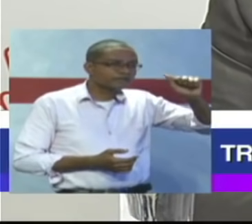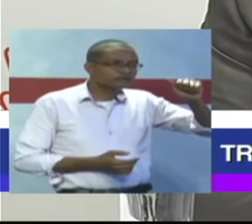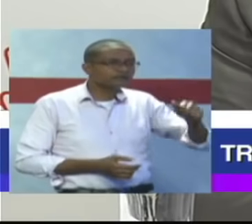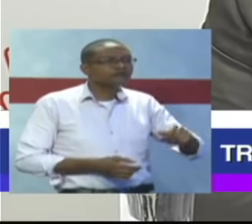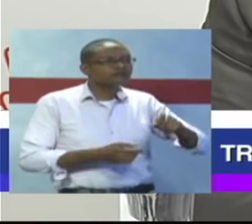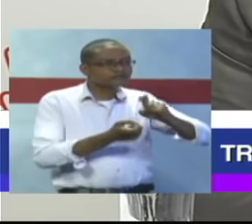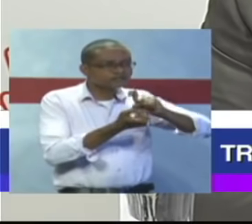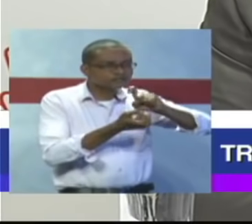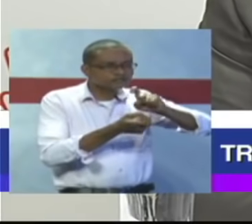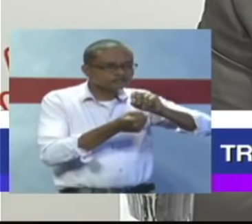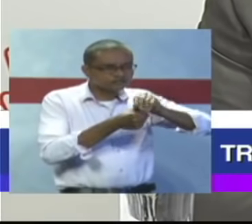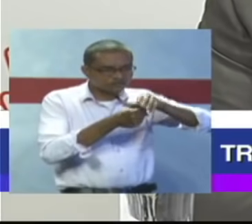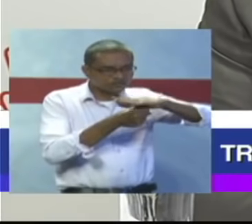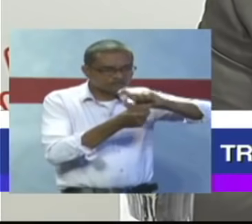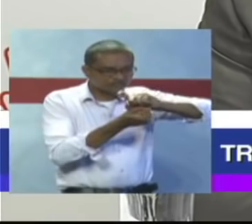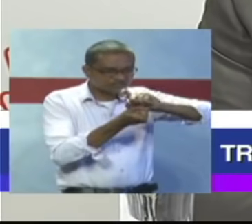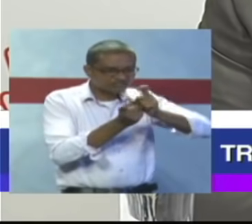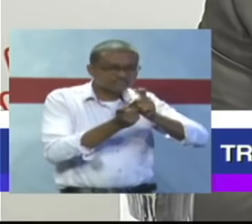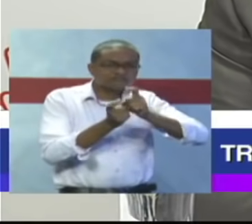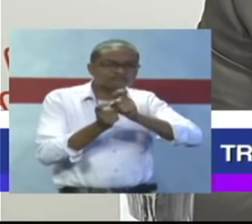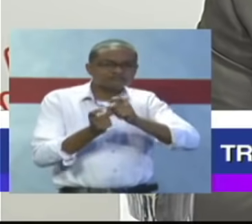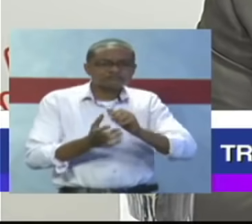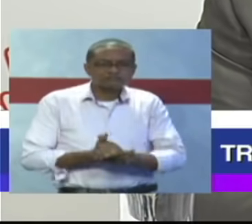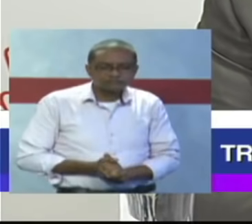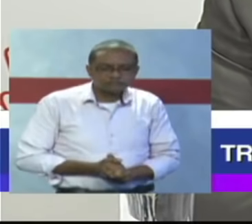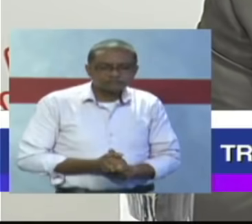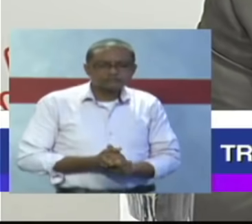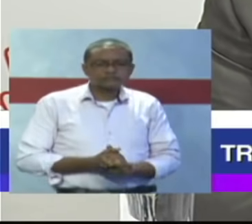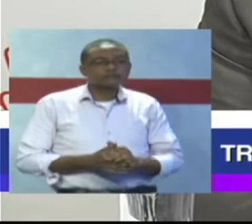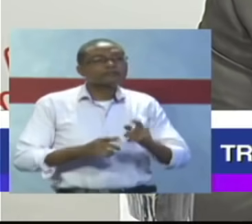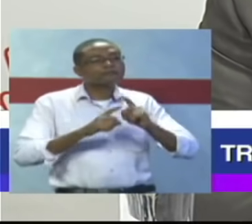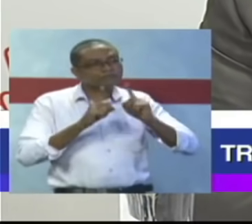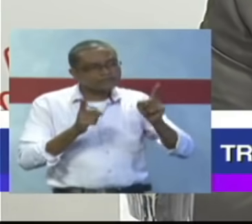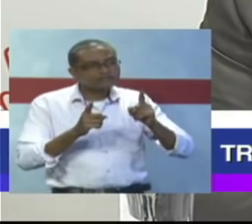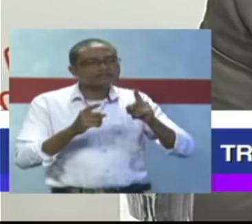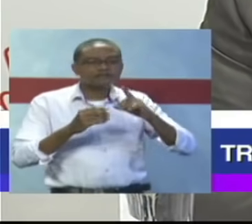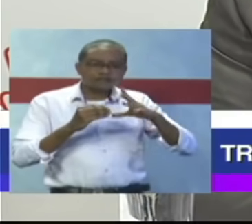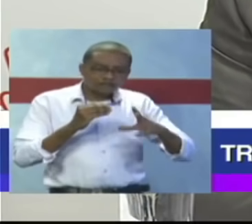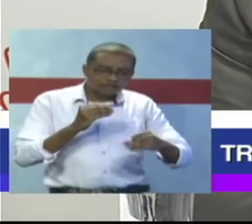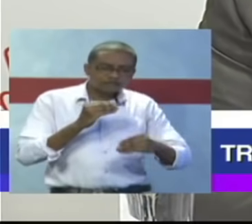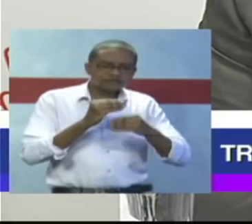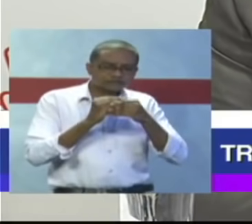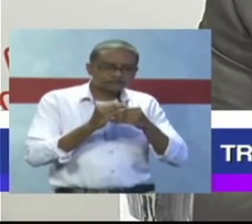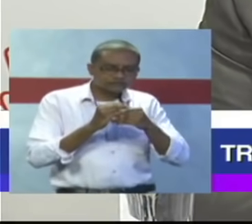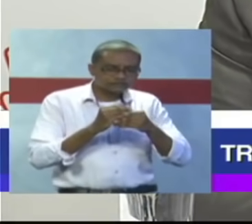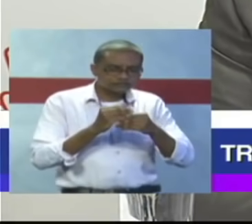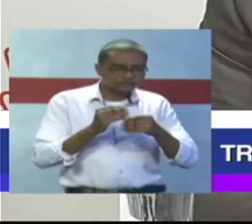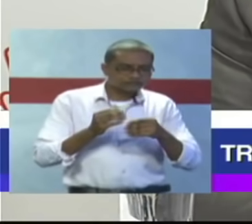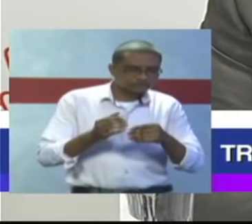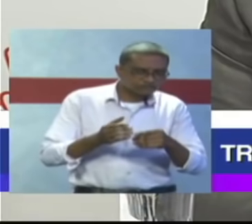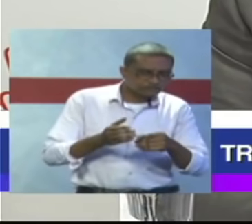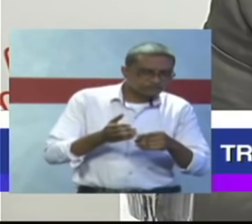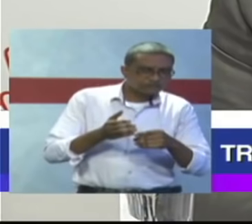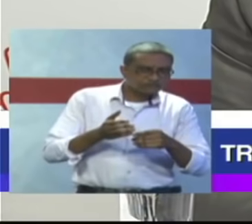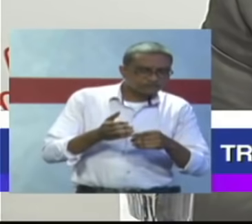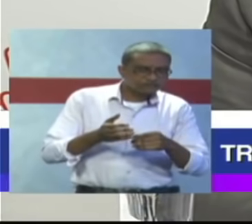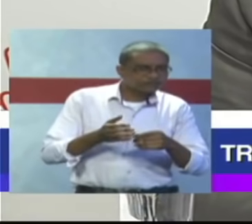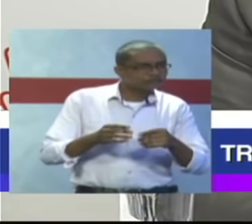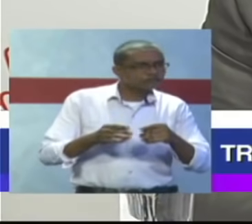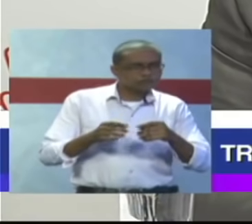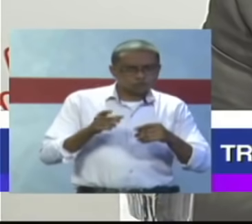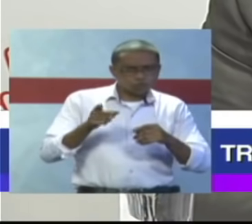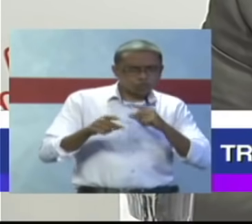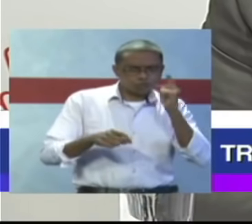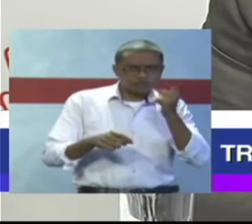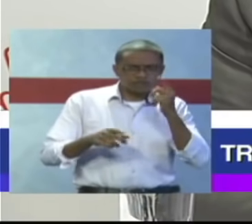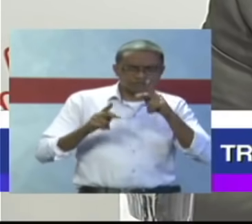the things that would be triggered by a death, but it would be triggered by additional epidemiological criteria. So